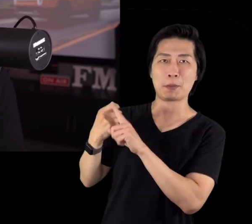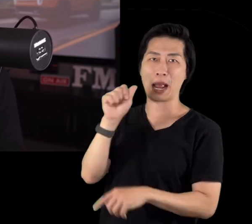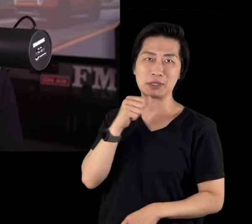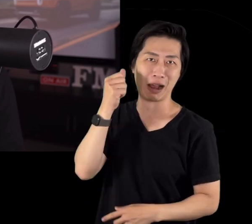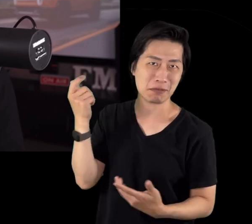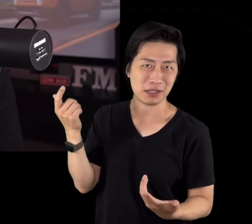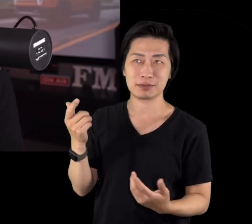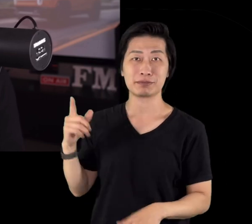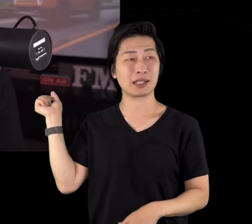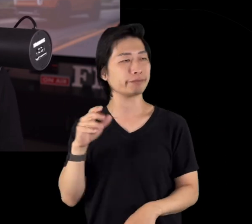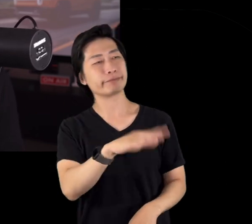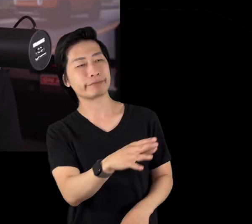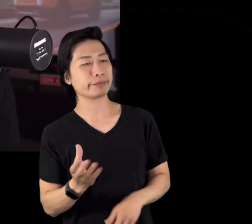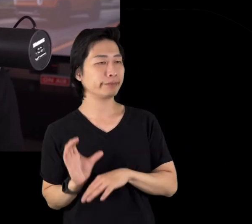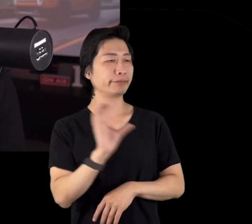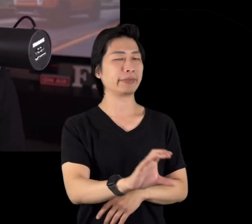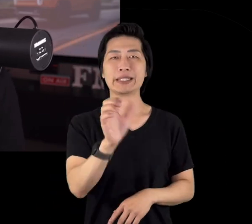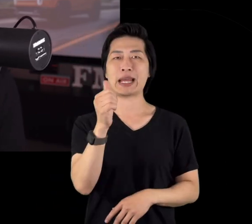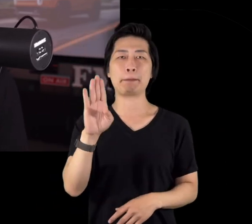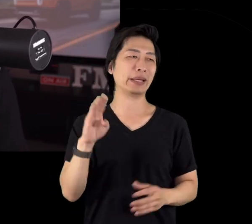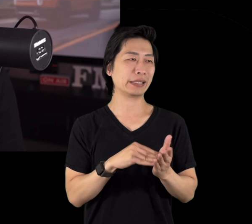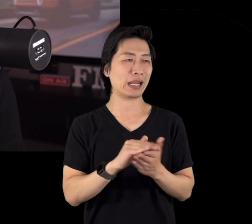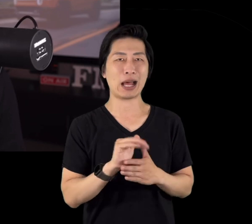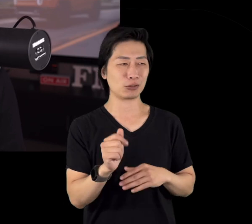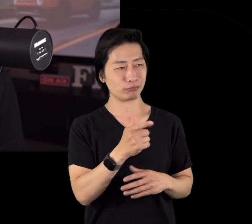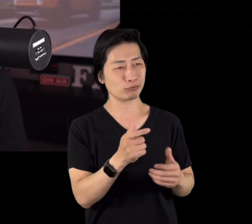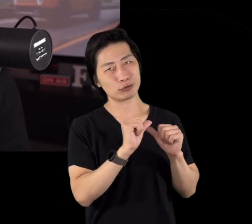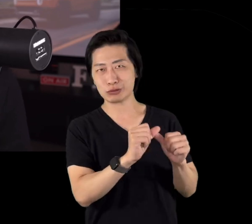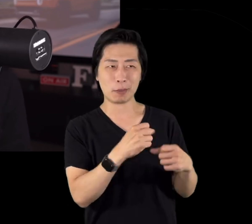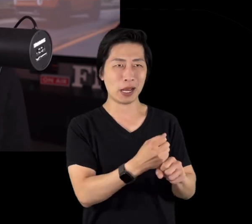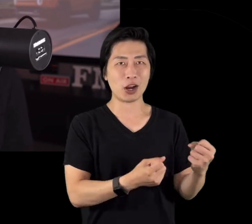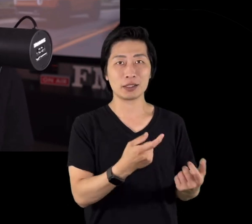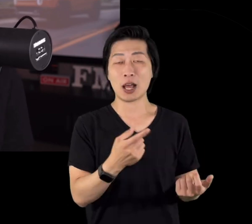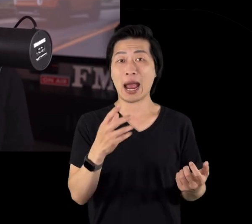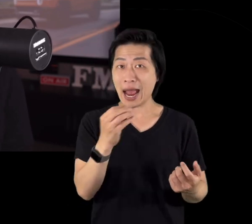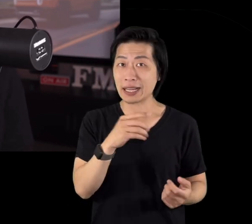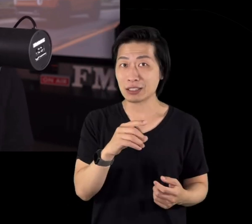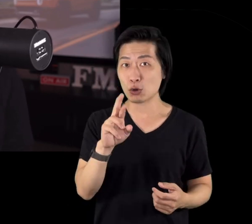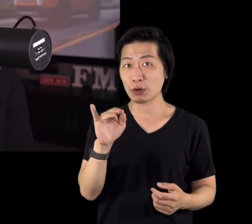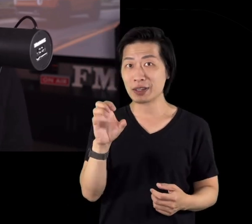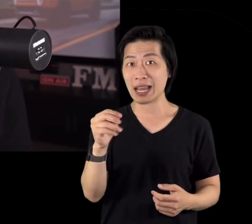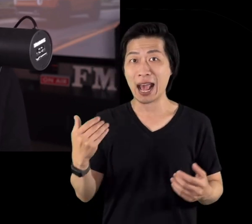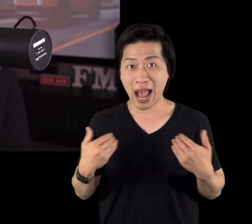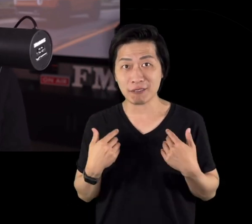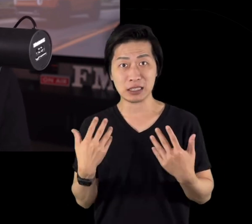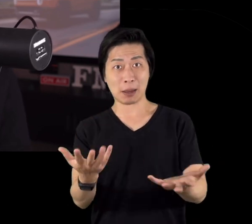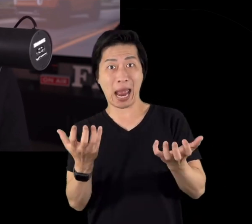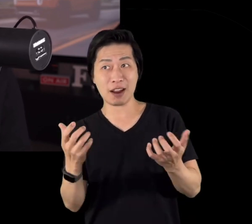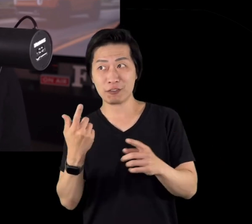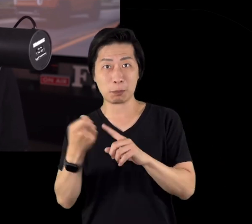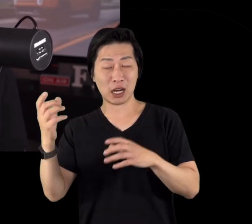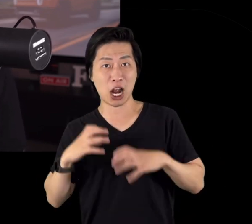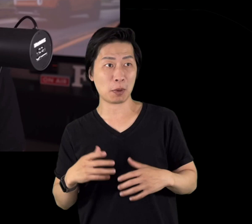perspective, is that Amazon could step in and be like, here's $10 billion, keep going. And the fact that they have demand could be a really good place for Rivian,